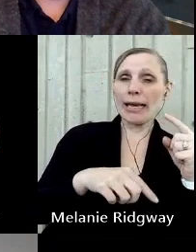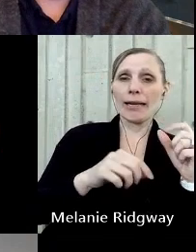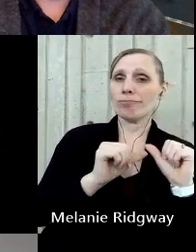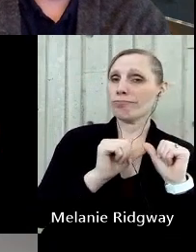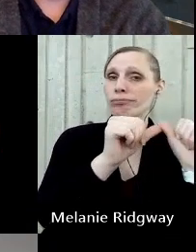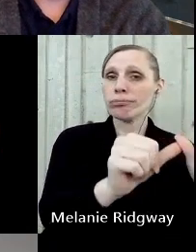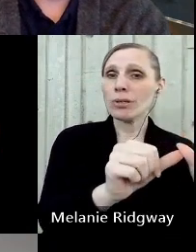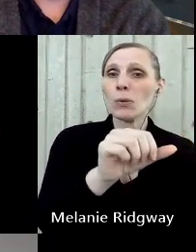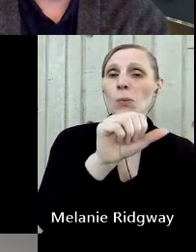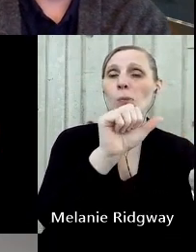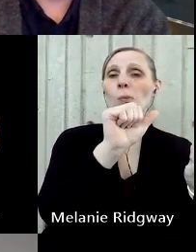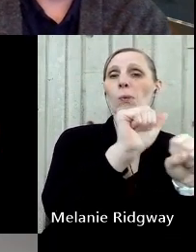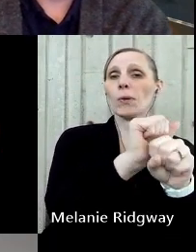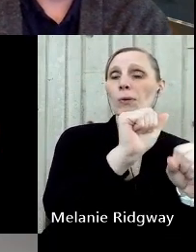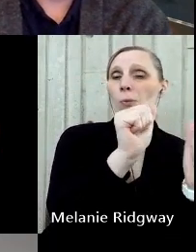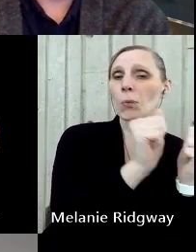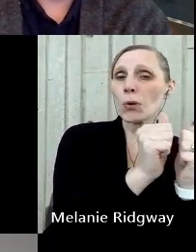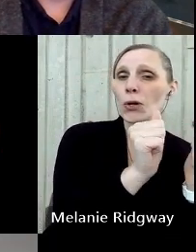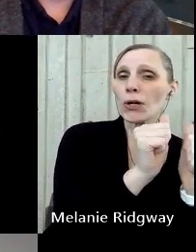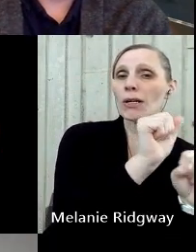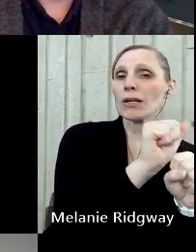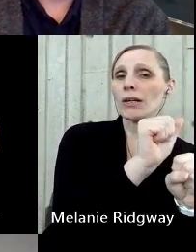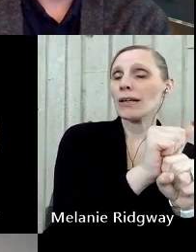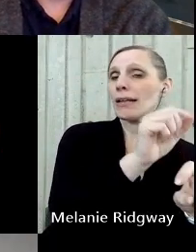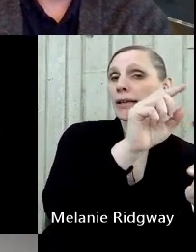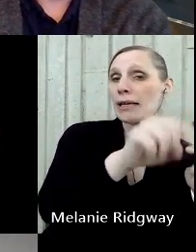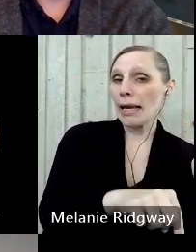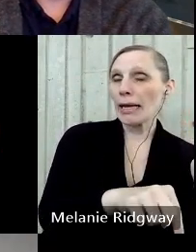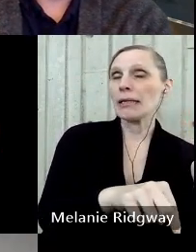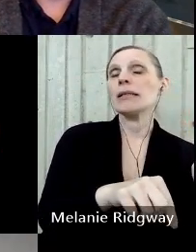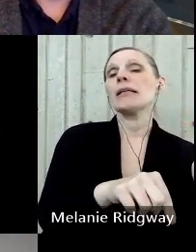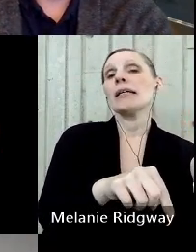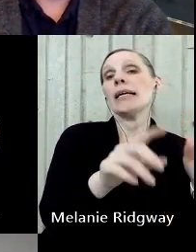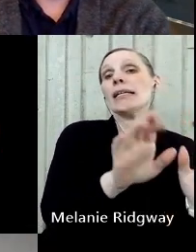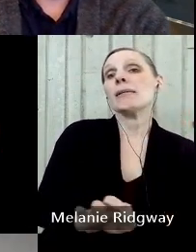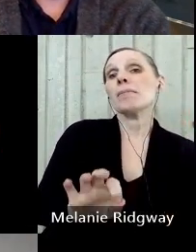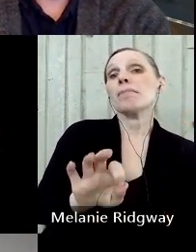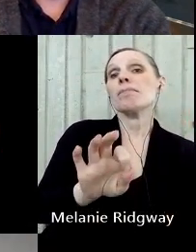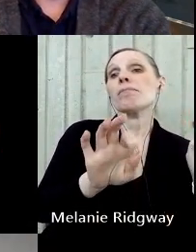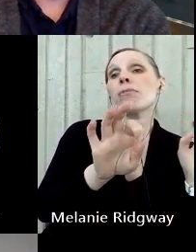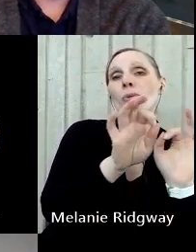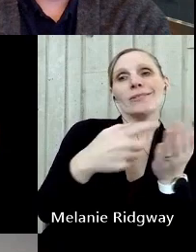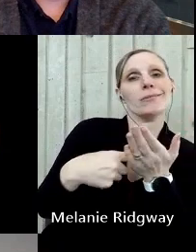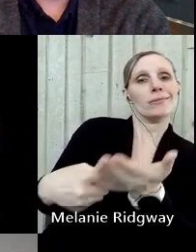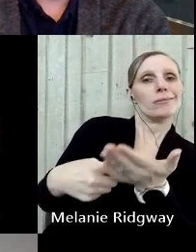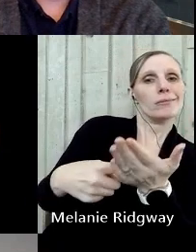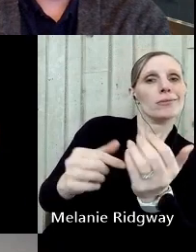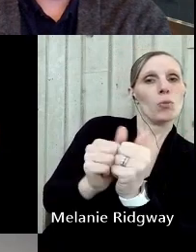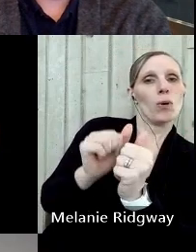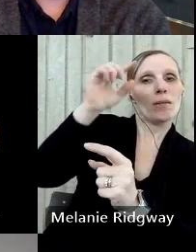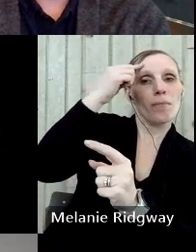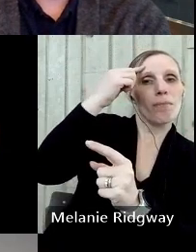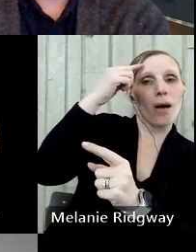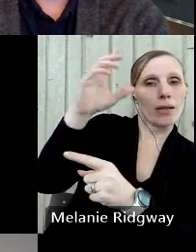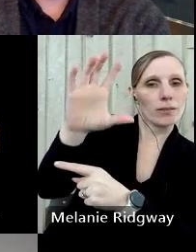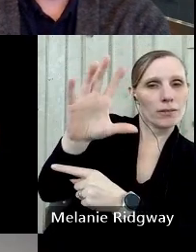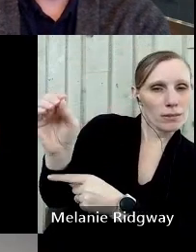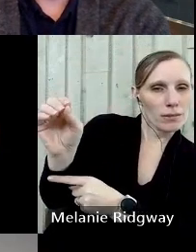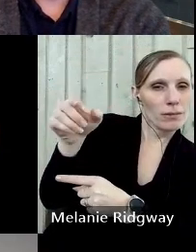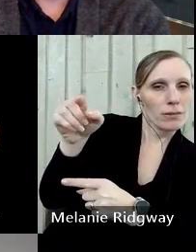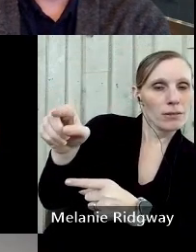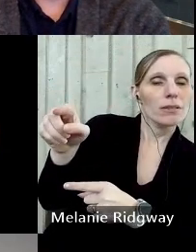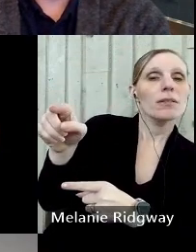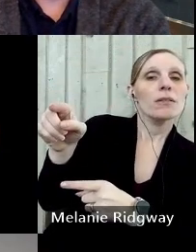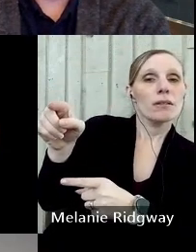their disability, then that's a conversation to say, not state the disability, but actually discuss with the